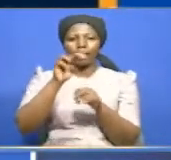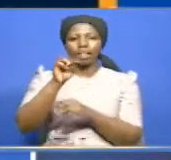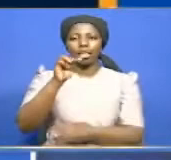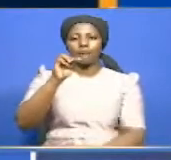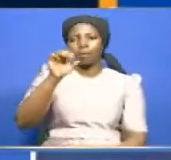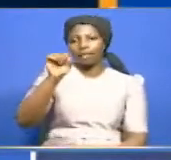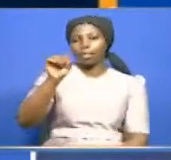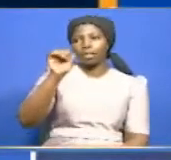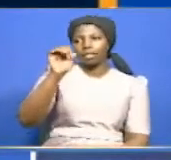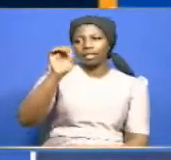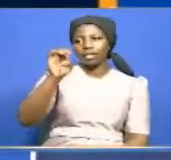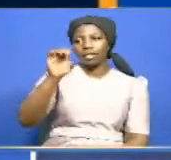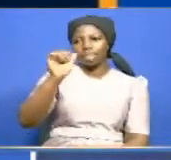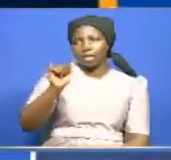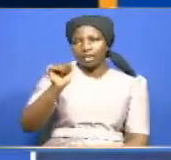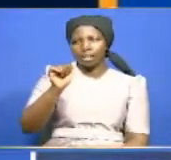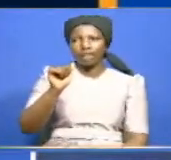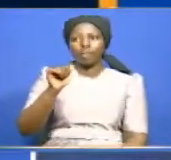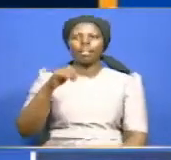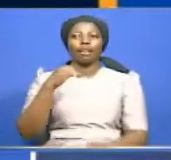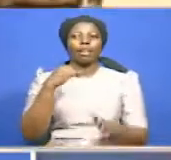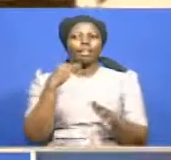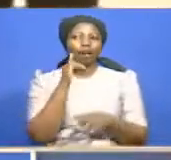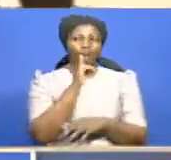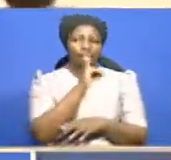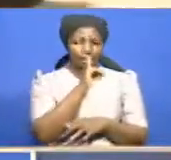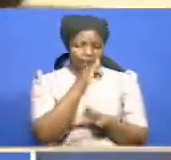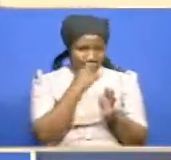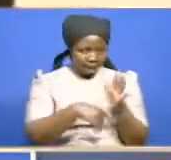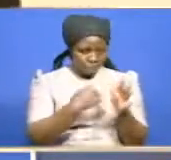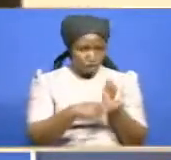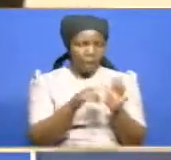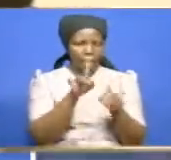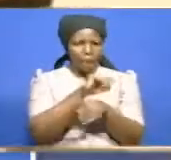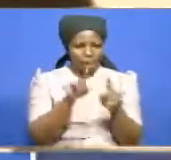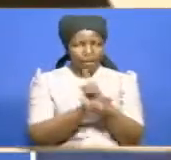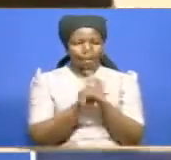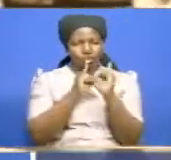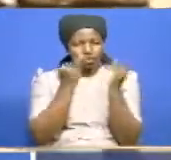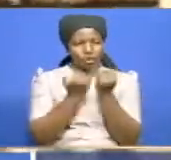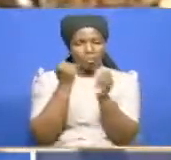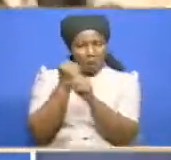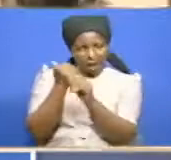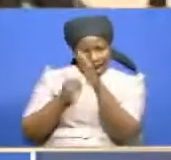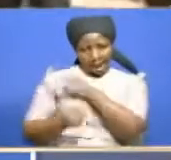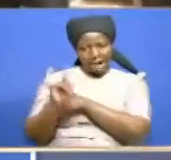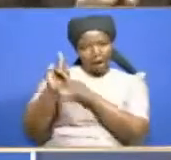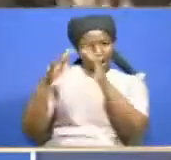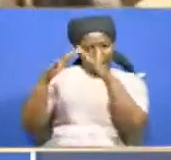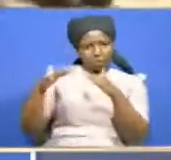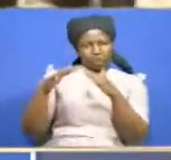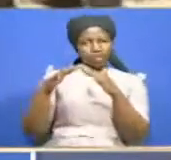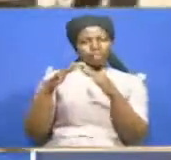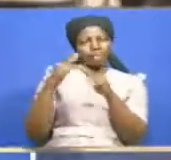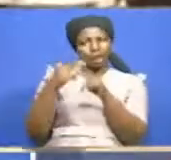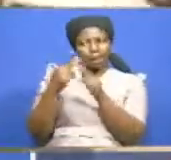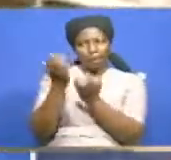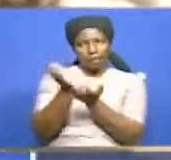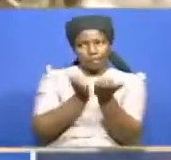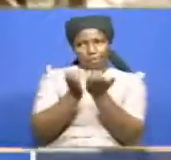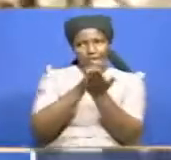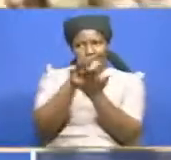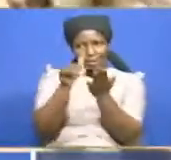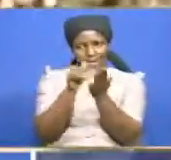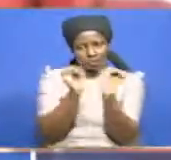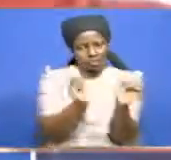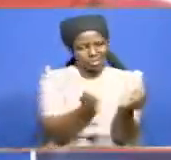Enterprises Authority, and Industrial Property Institute will operate under one roof at the Biashara Centres to save budding entrepreneurs'